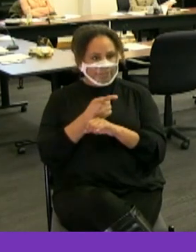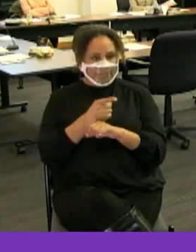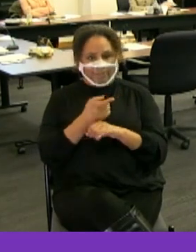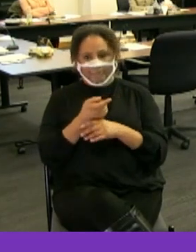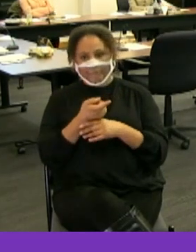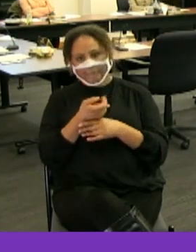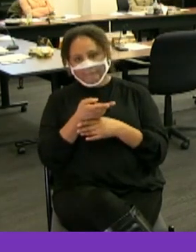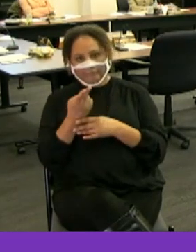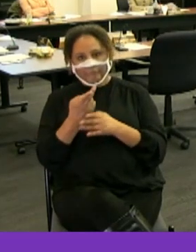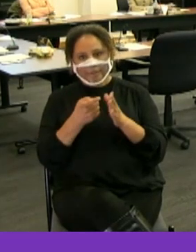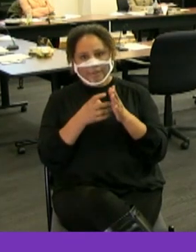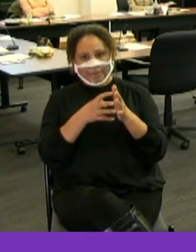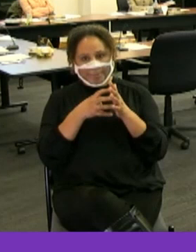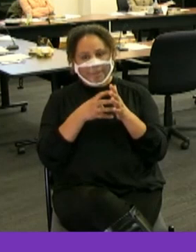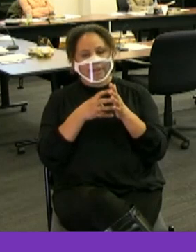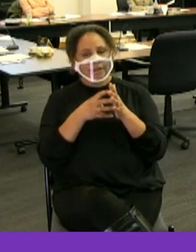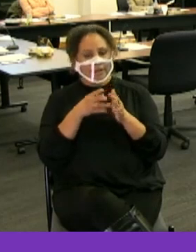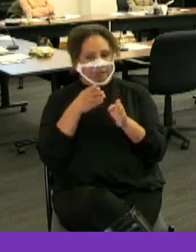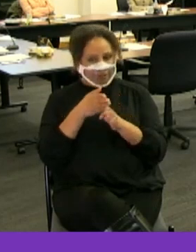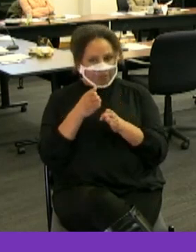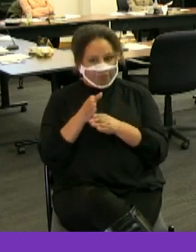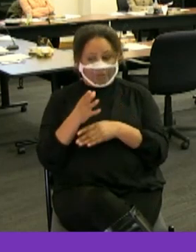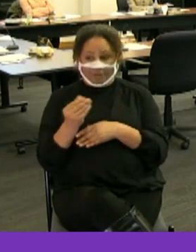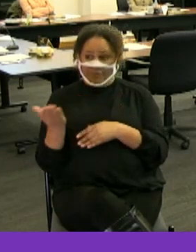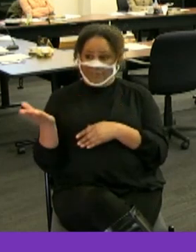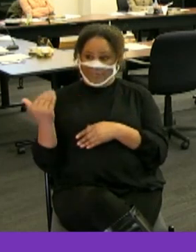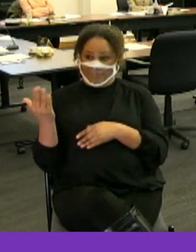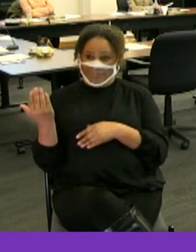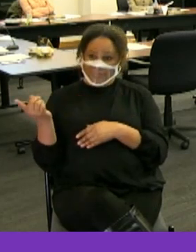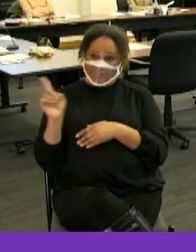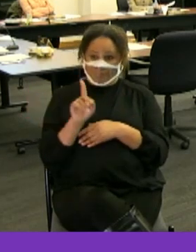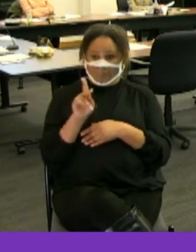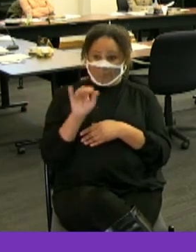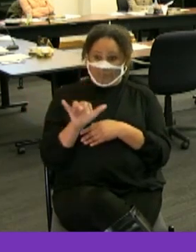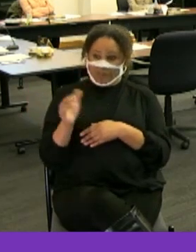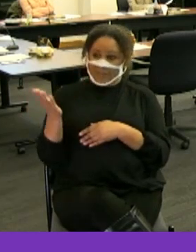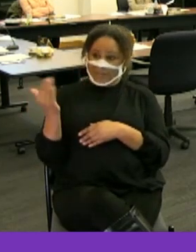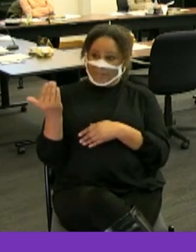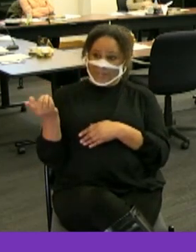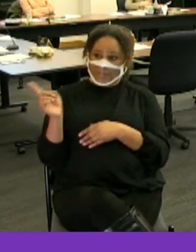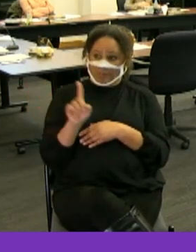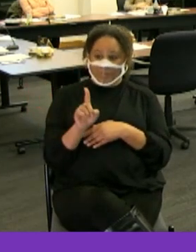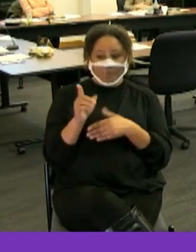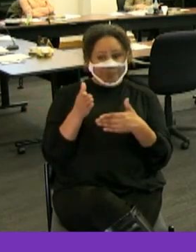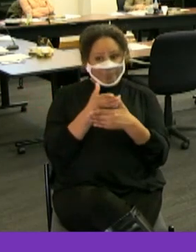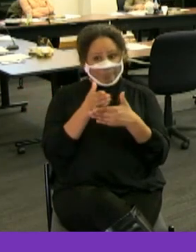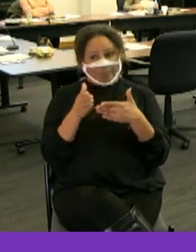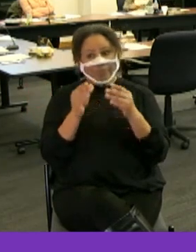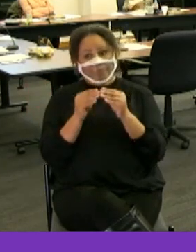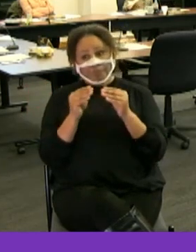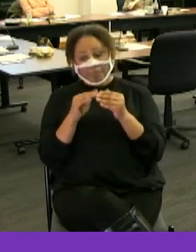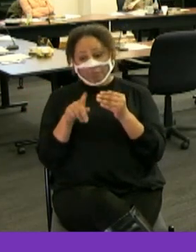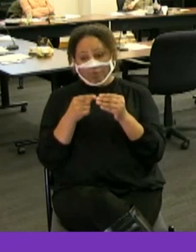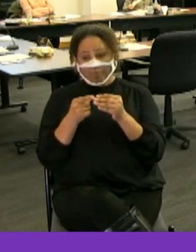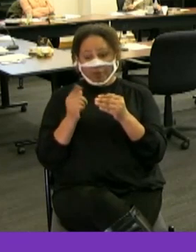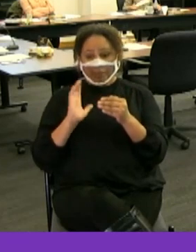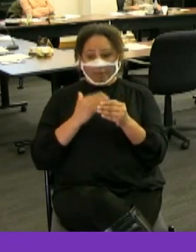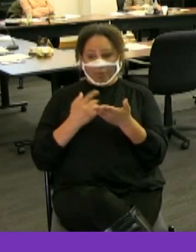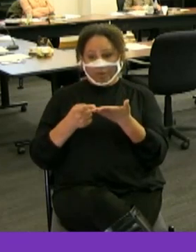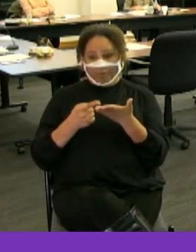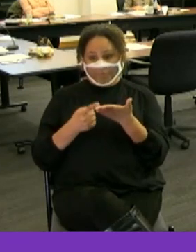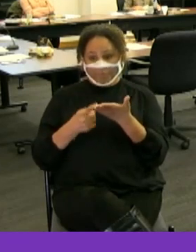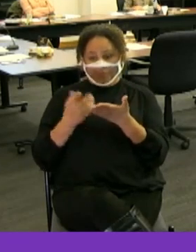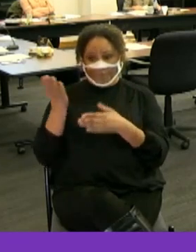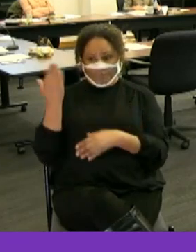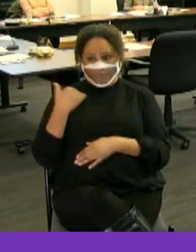fields. And Kelly, I don't know if you would like to come to the podium and just share a little bit more about, our conversations. Thank